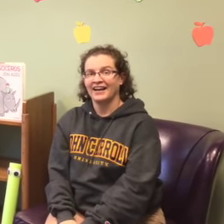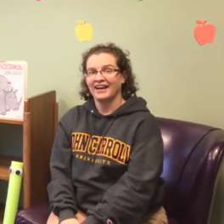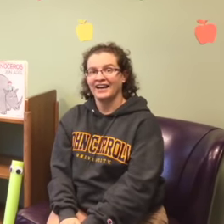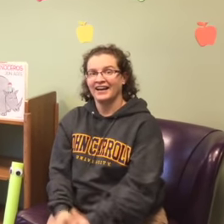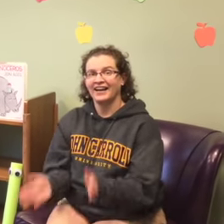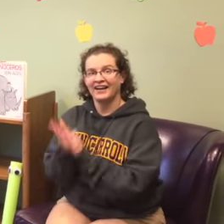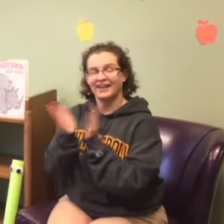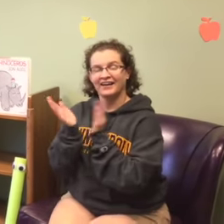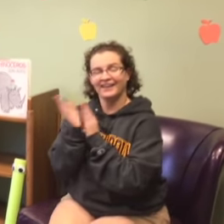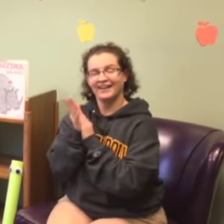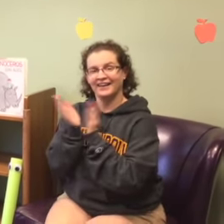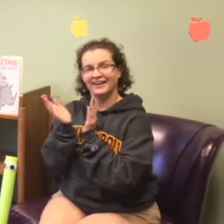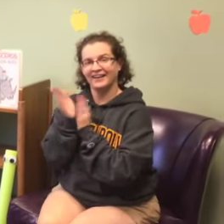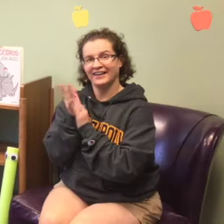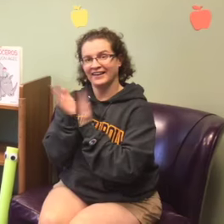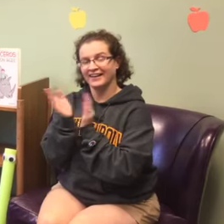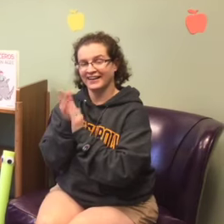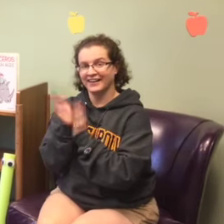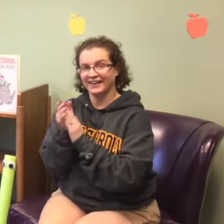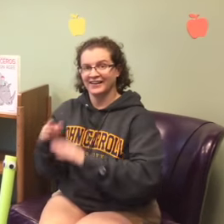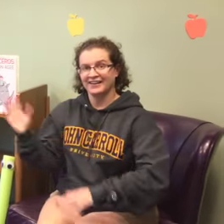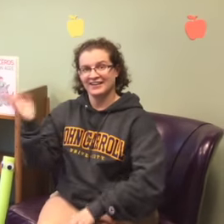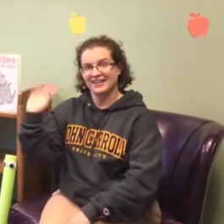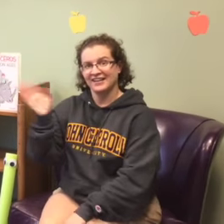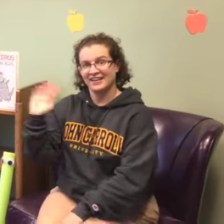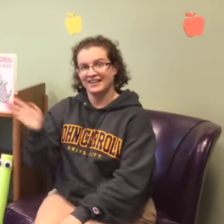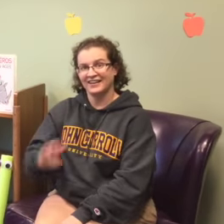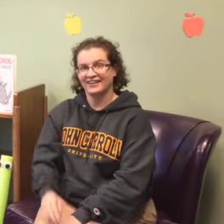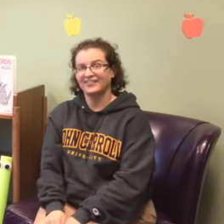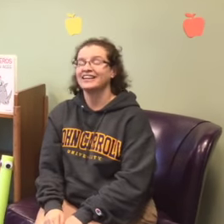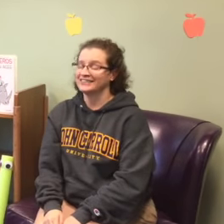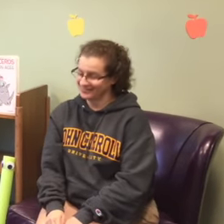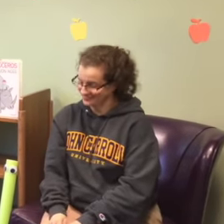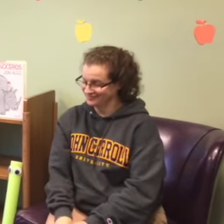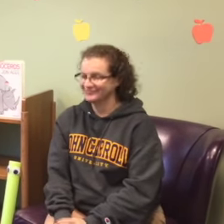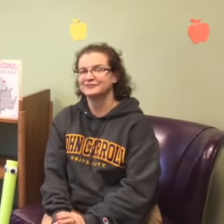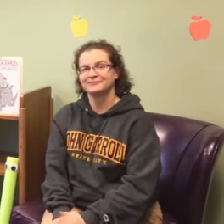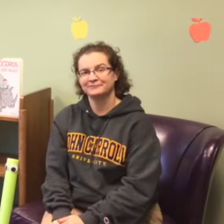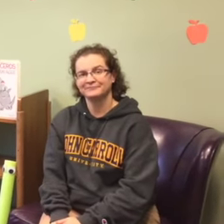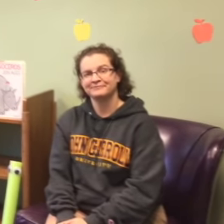week. Woohoo! Yes, ma'am. And thank you to Miss Rebecca, who's going to come back tomorrow. Yes.